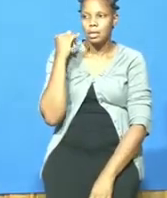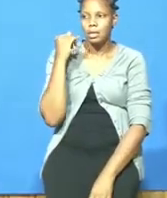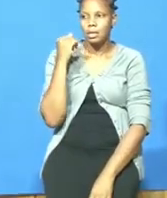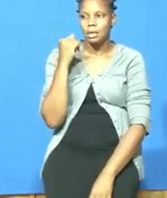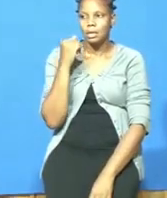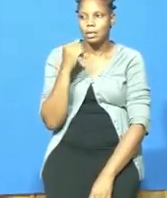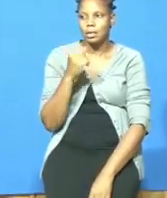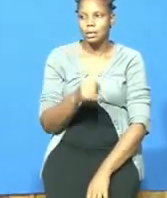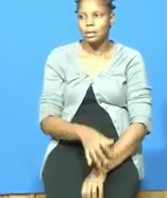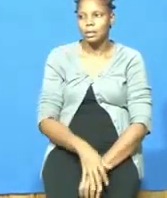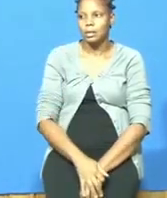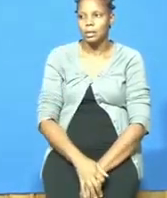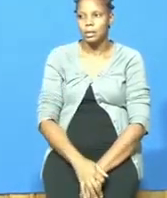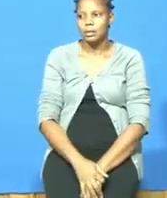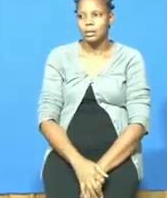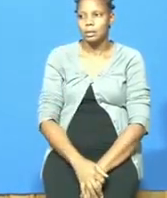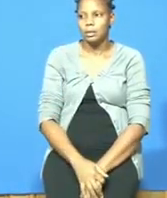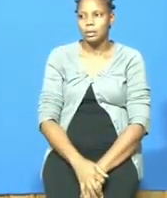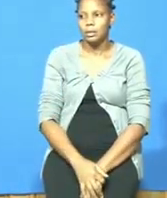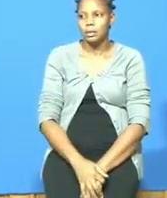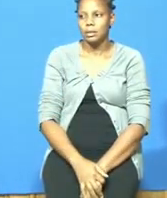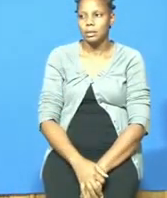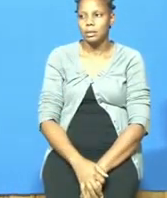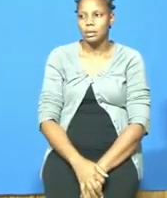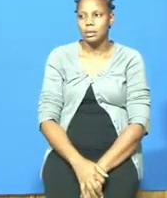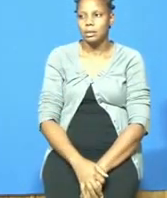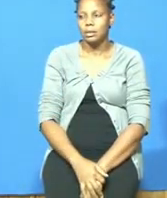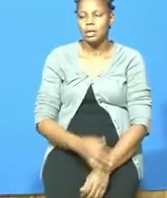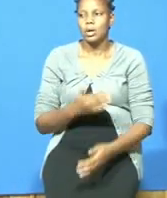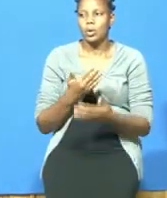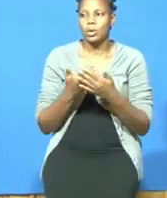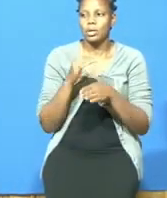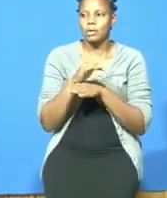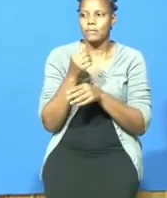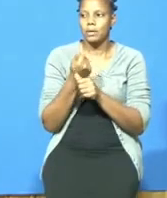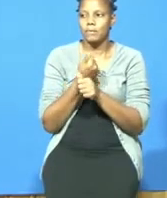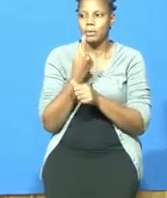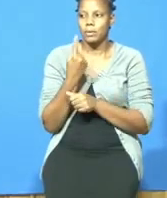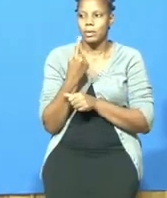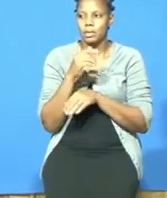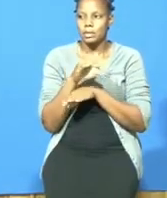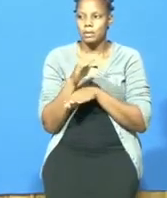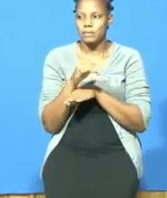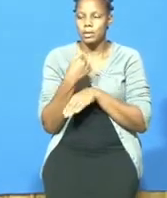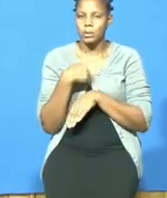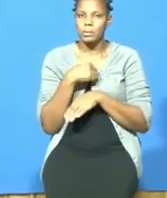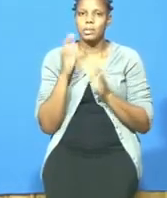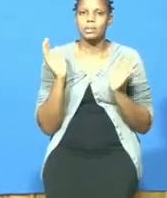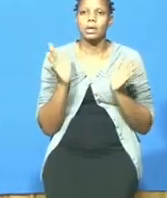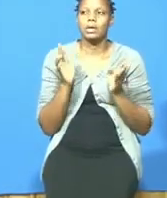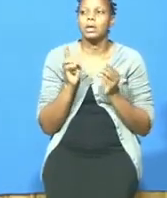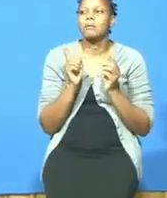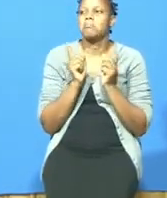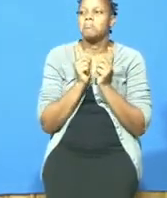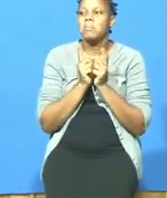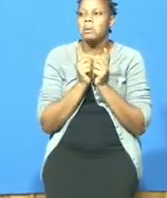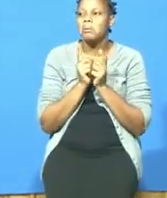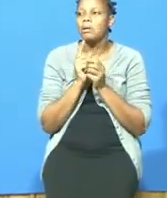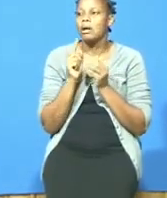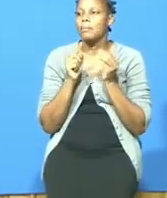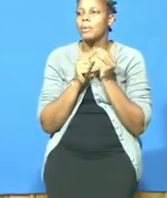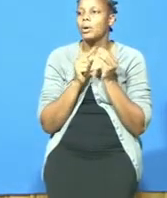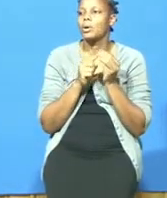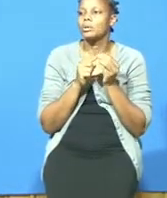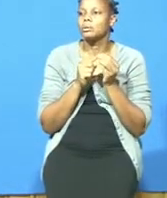her. Good evening, everyone. This evening, we're going to be talking a little bit about a